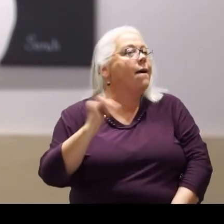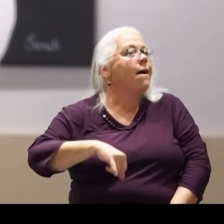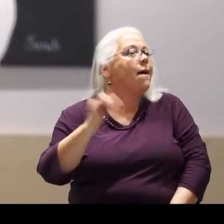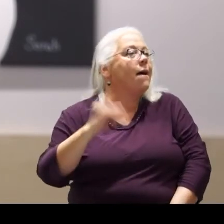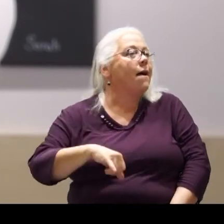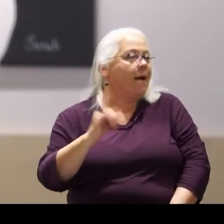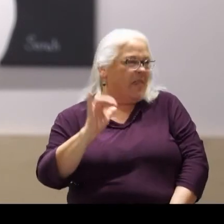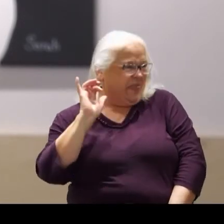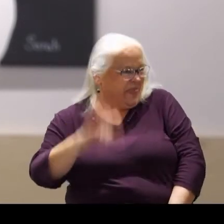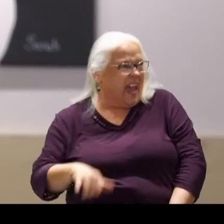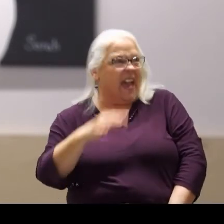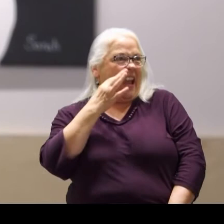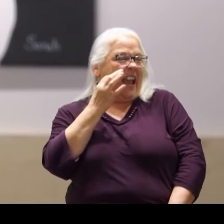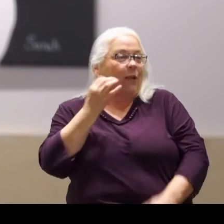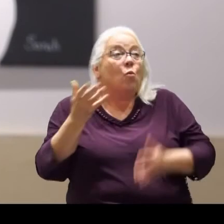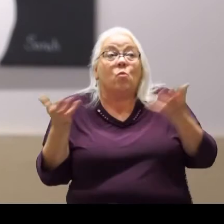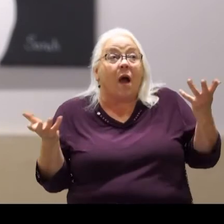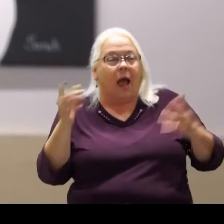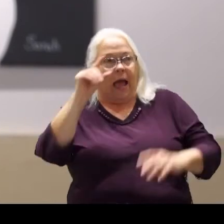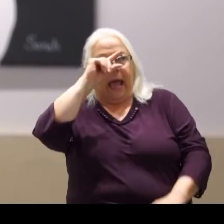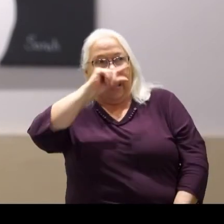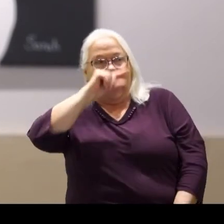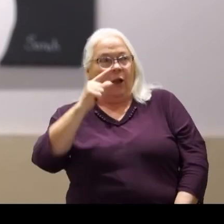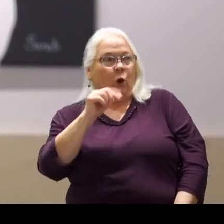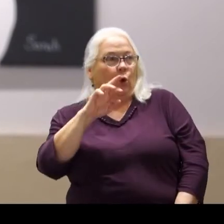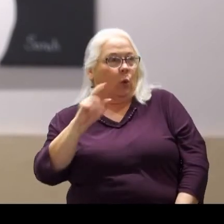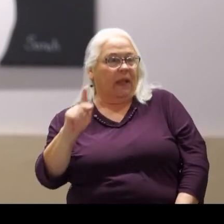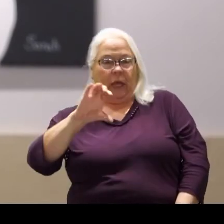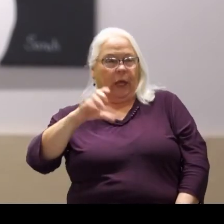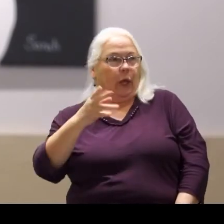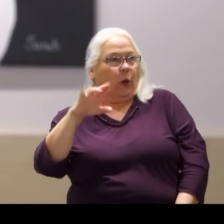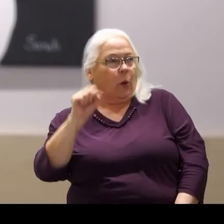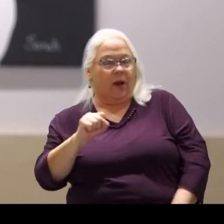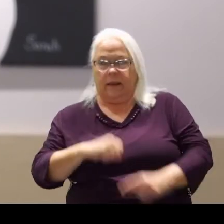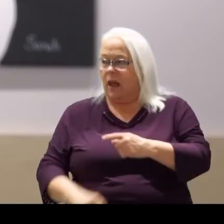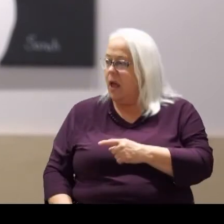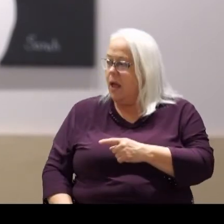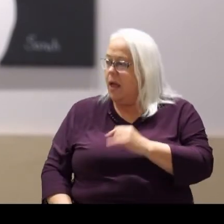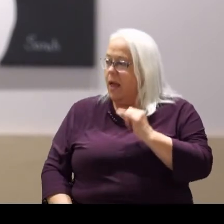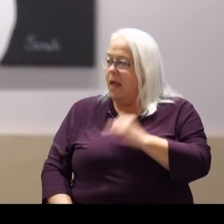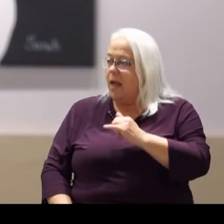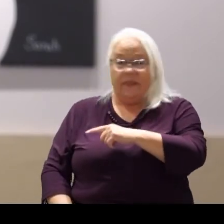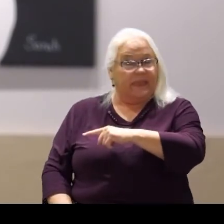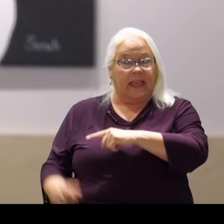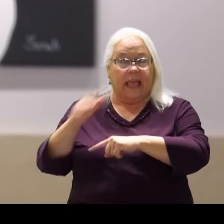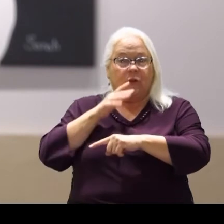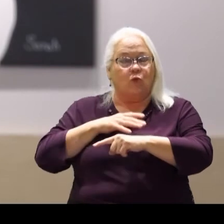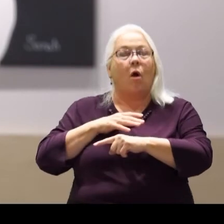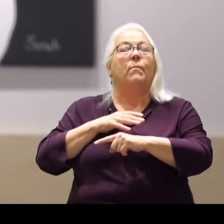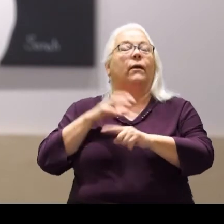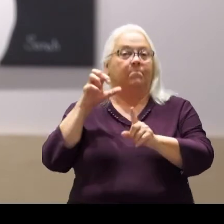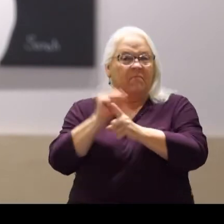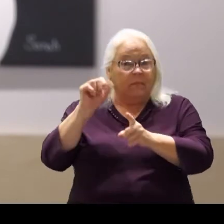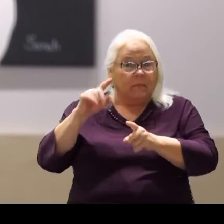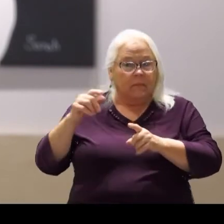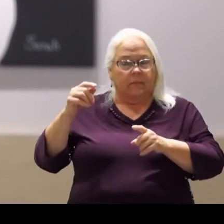else. And she says, ah, the cats are the Greek chorus. So this woman is completely lucid and has